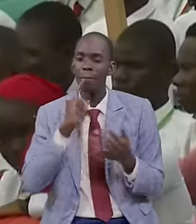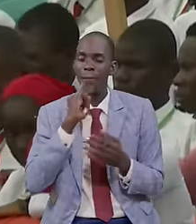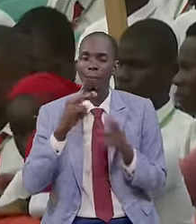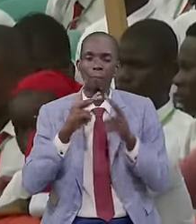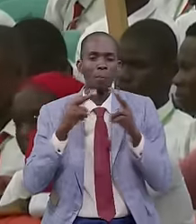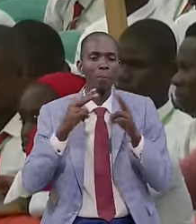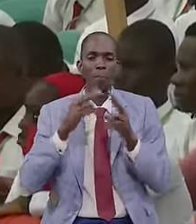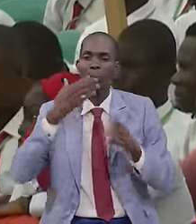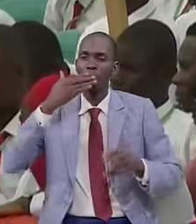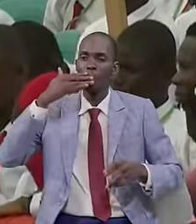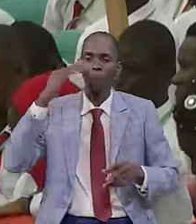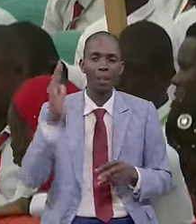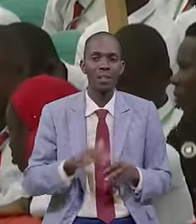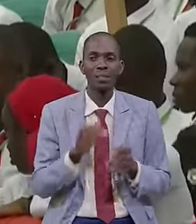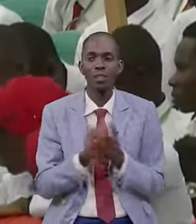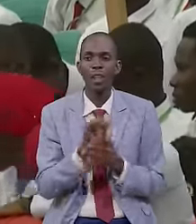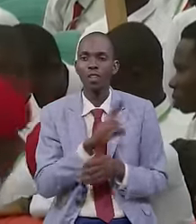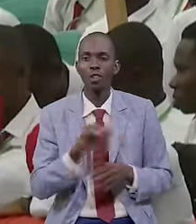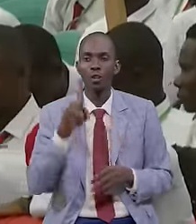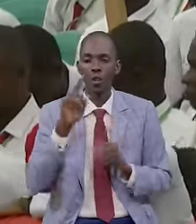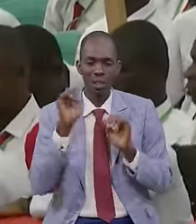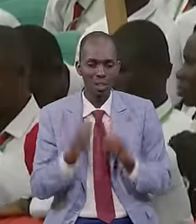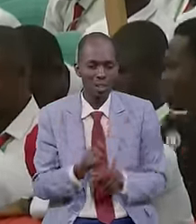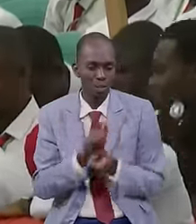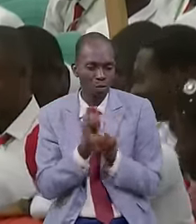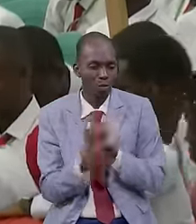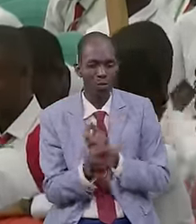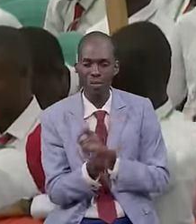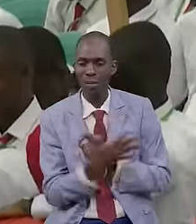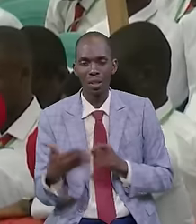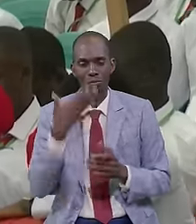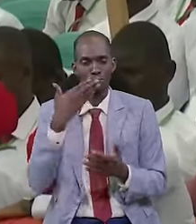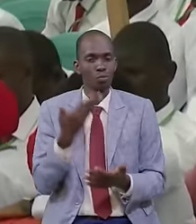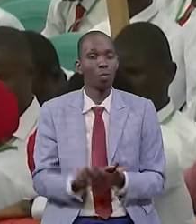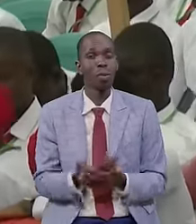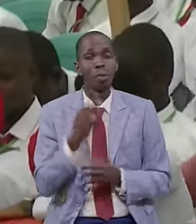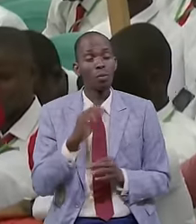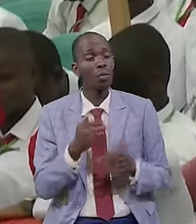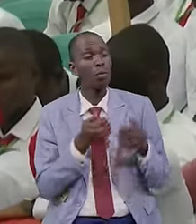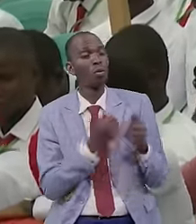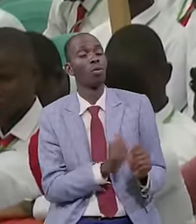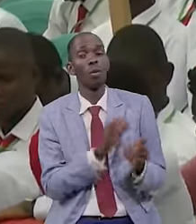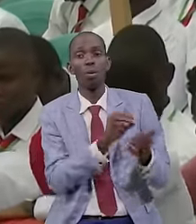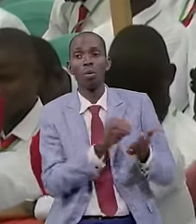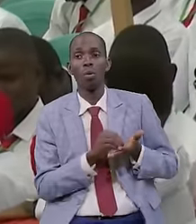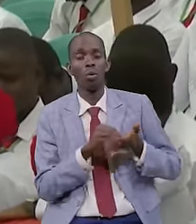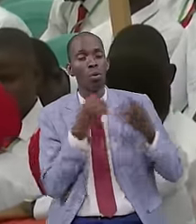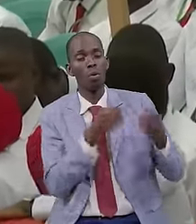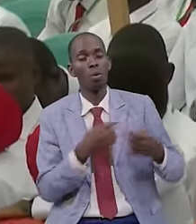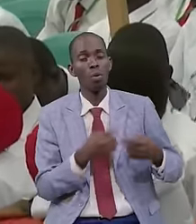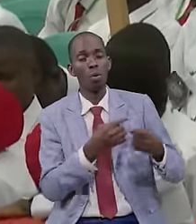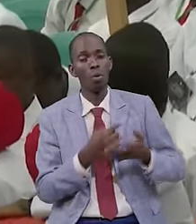that nobody can turn any sin around. If you listen to their argument and you say, look at